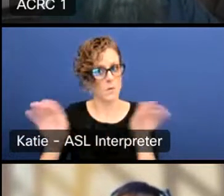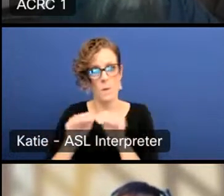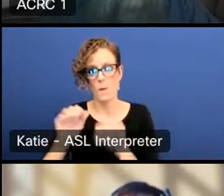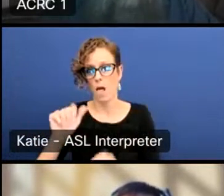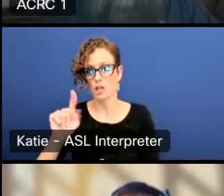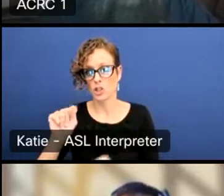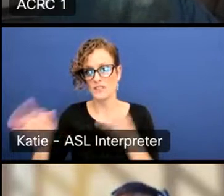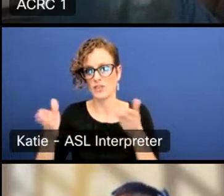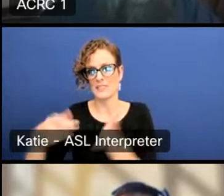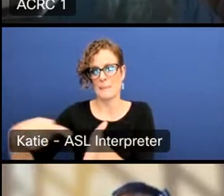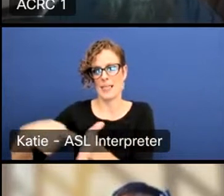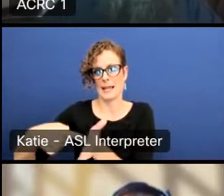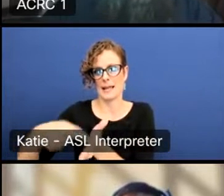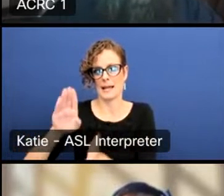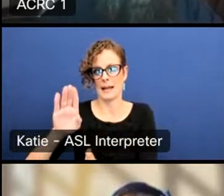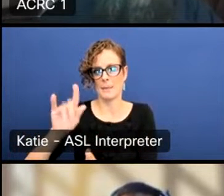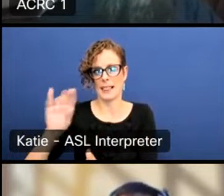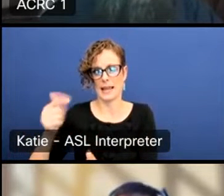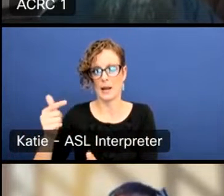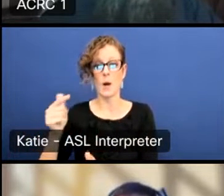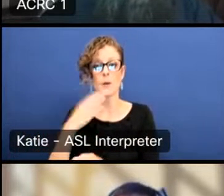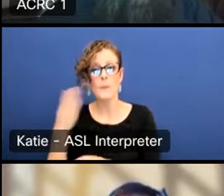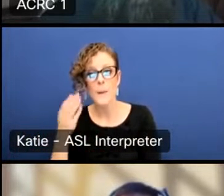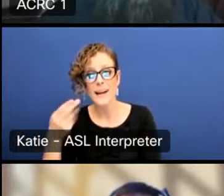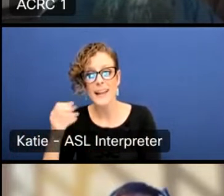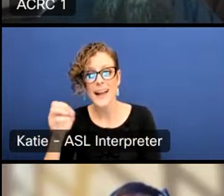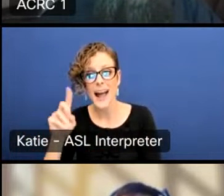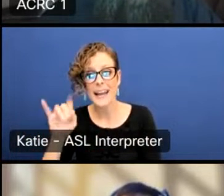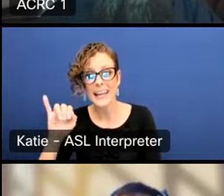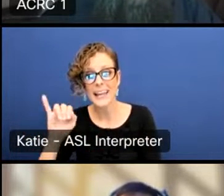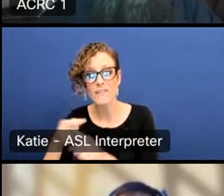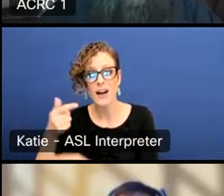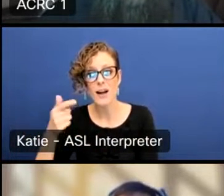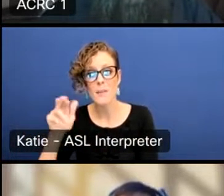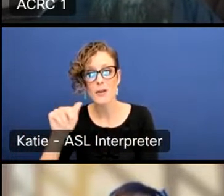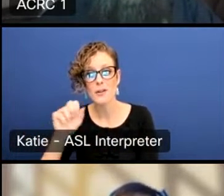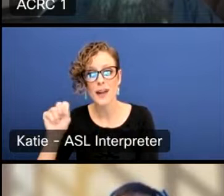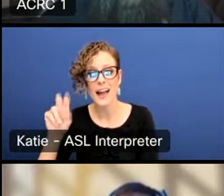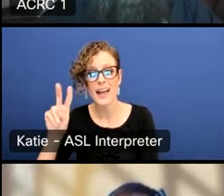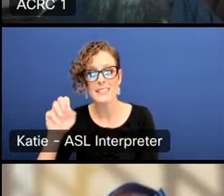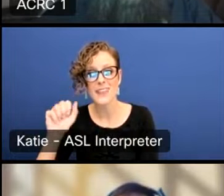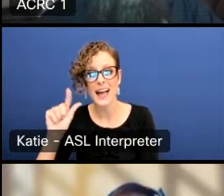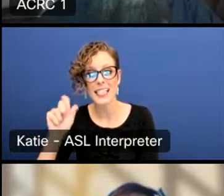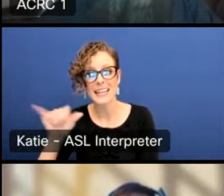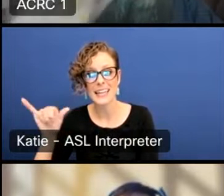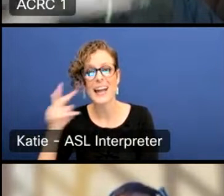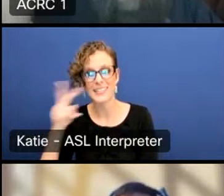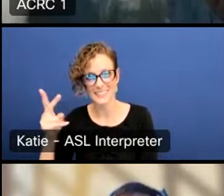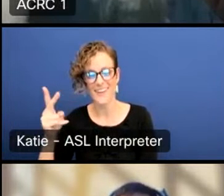billing. I will say good morning to Heidi this morning from Grass Valley as well. I saw Heidi's Grass Valley staff